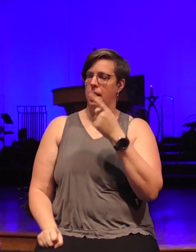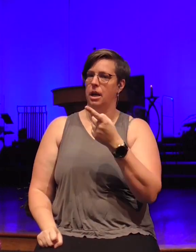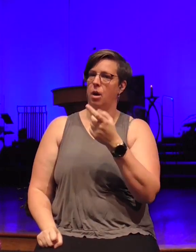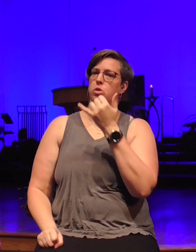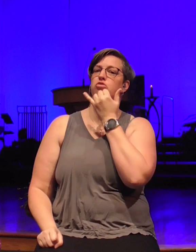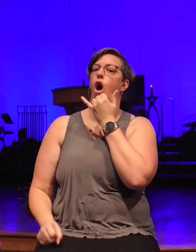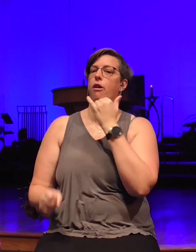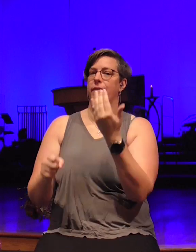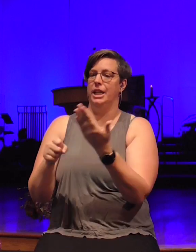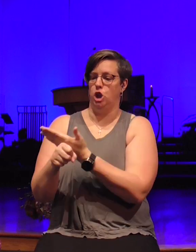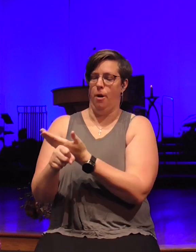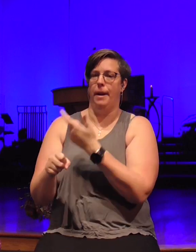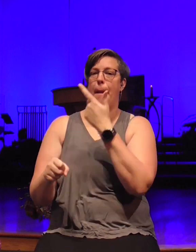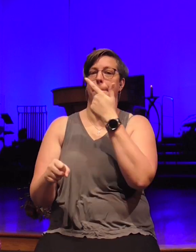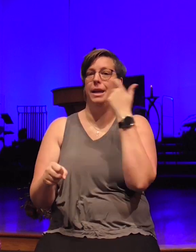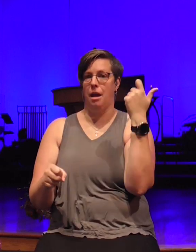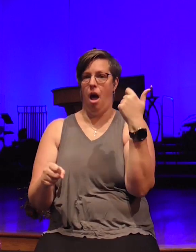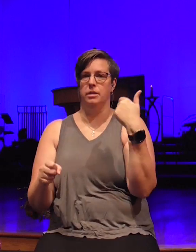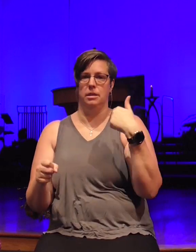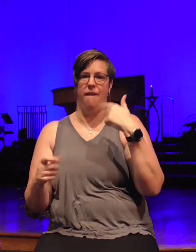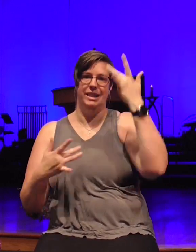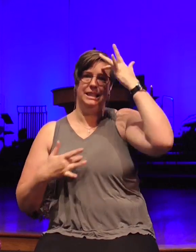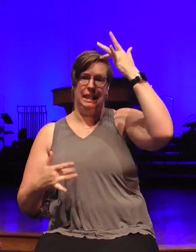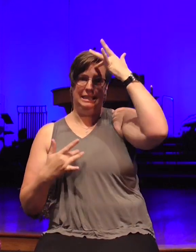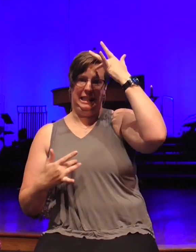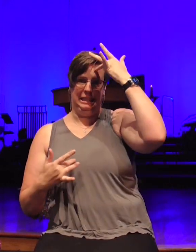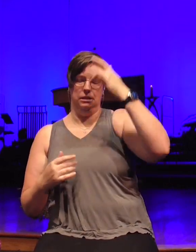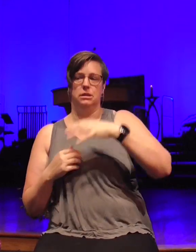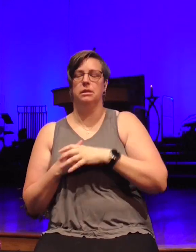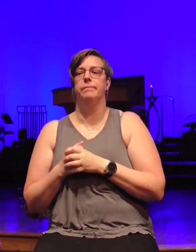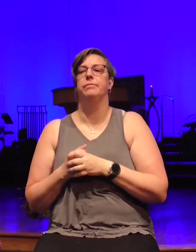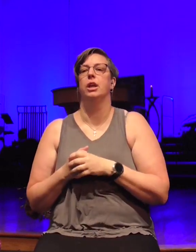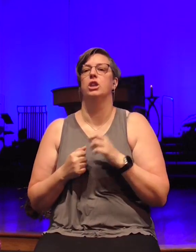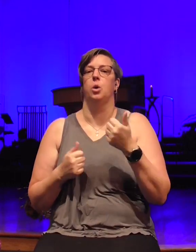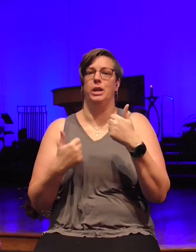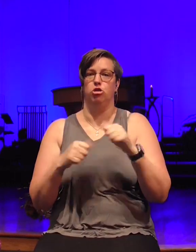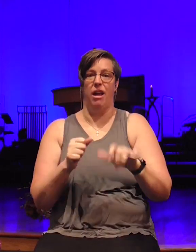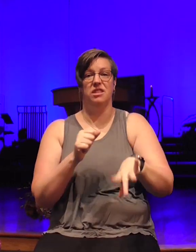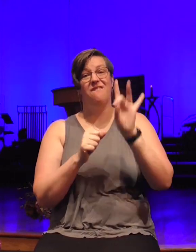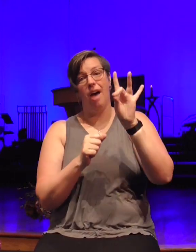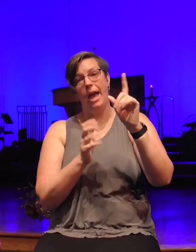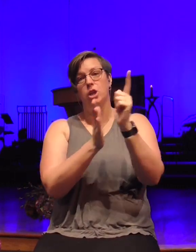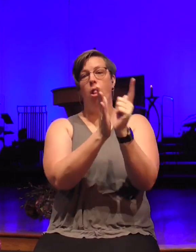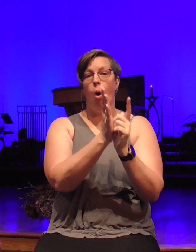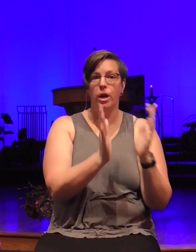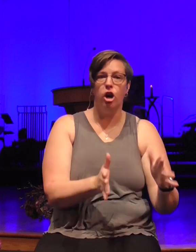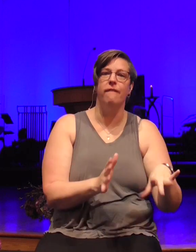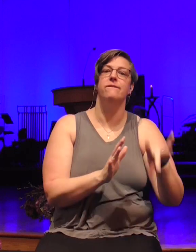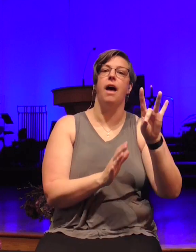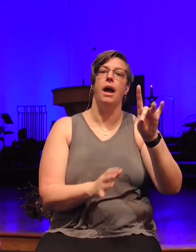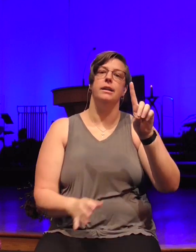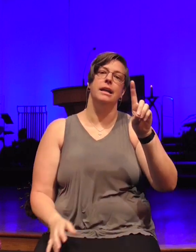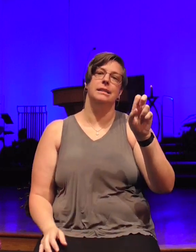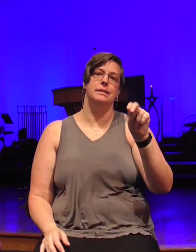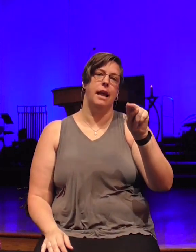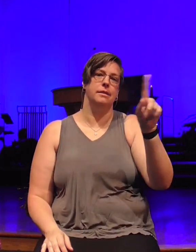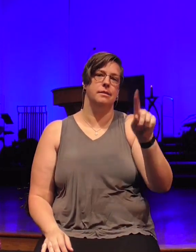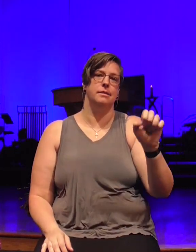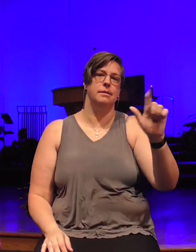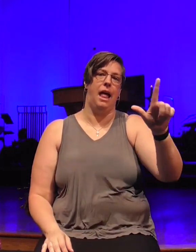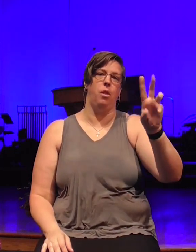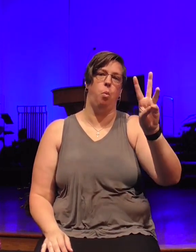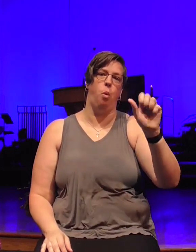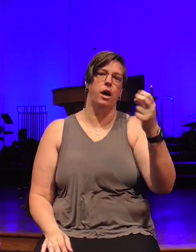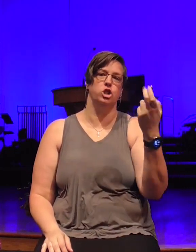terminated just for having this disease. And so he went and tried to find a lawyer. He finally finds a lawyer played